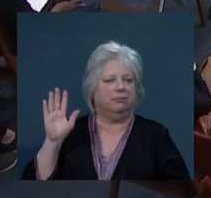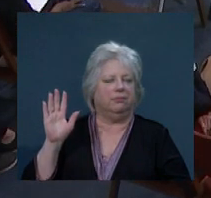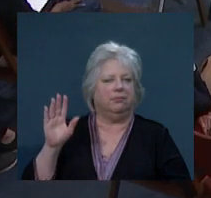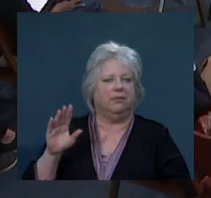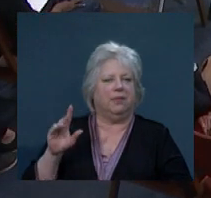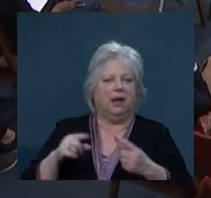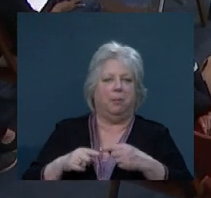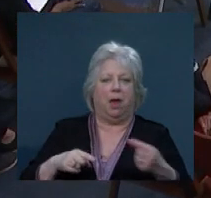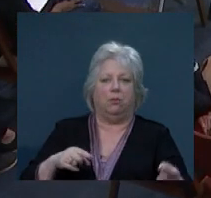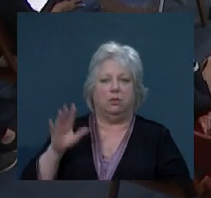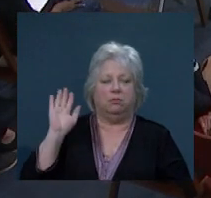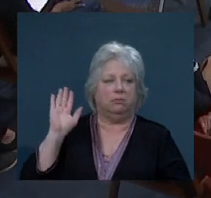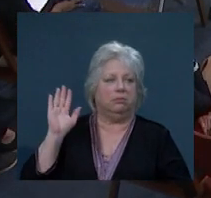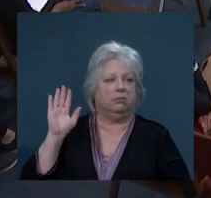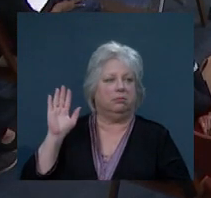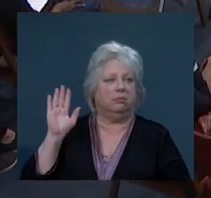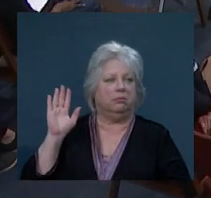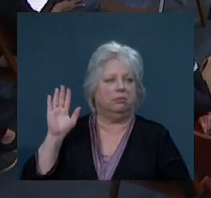Those opposed?